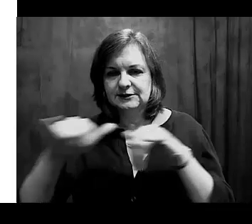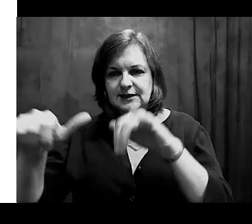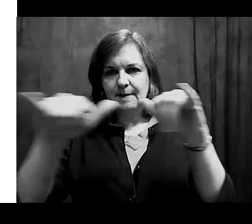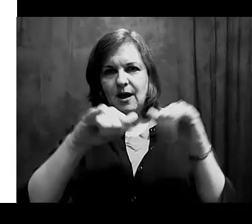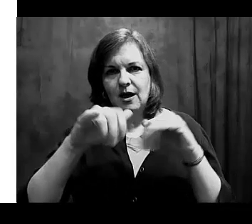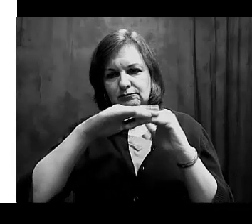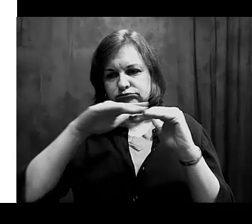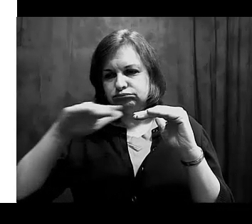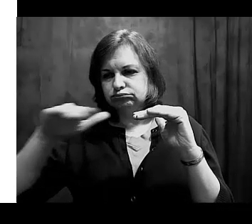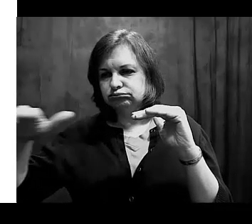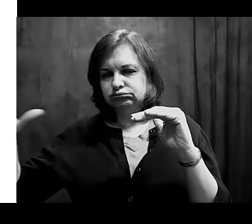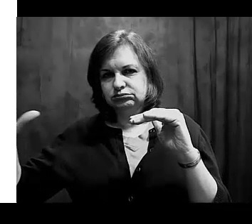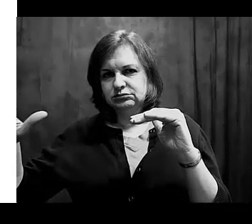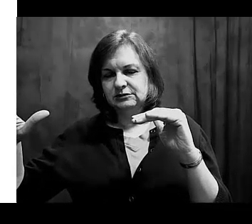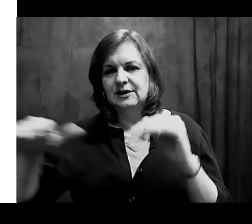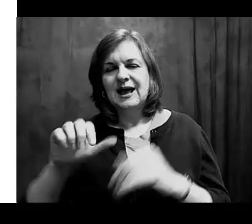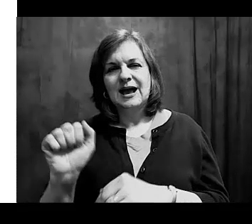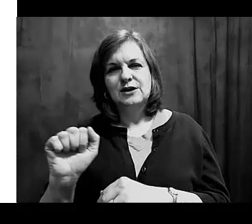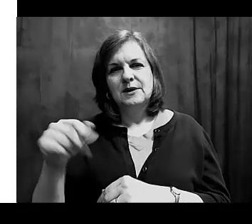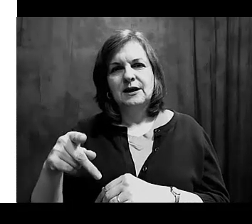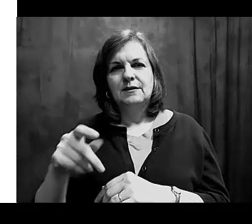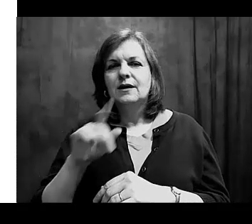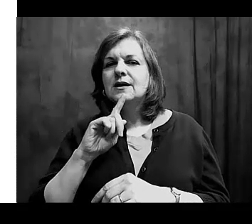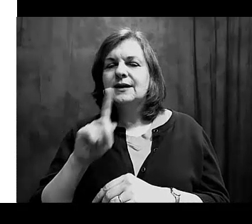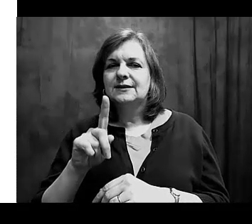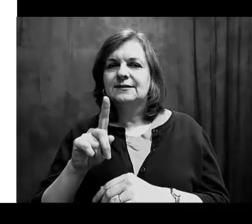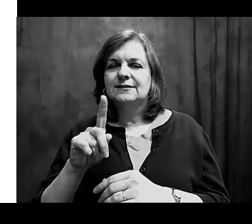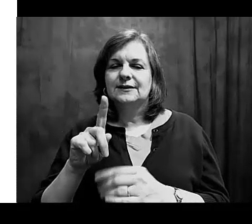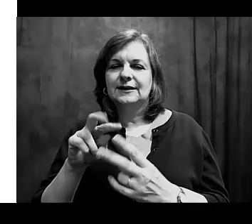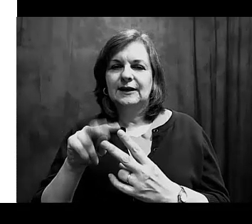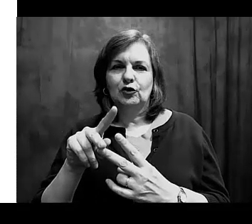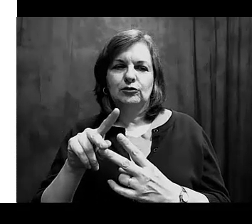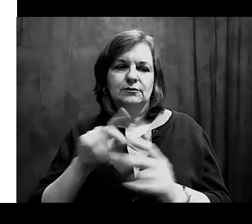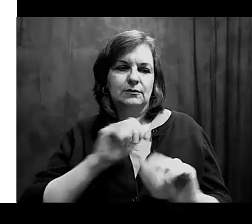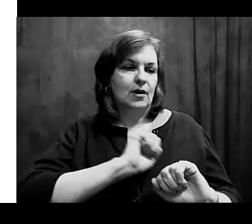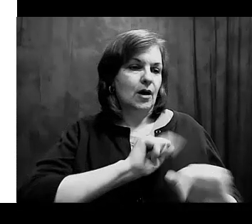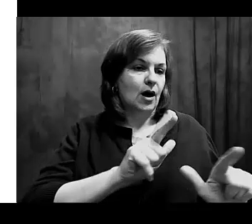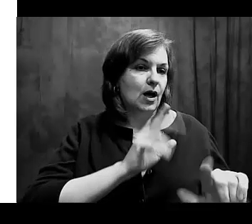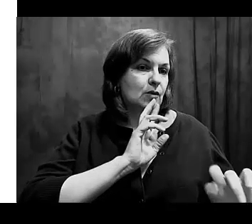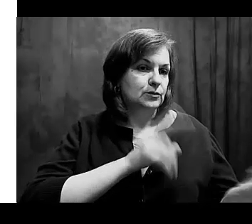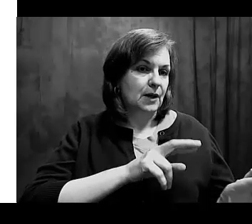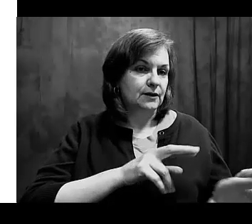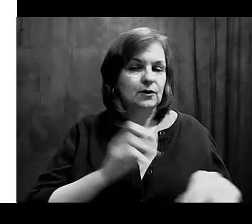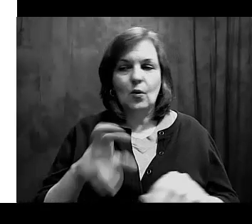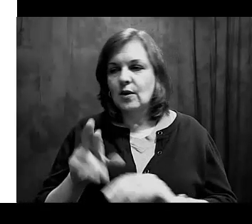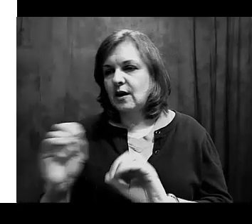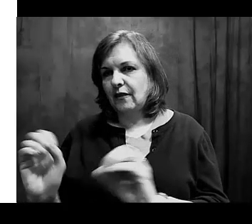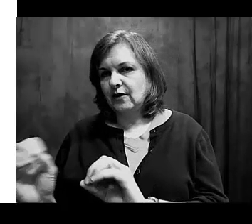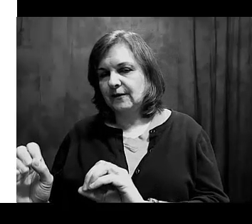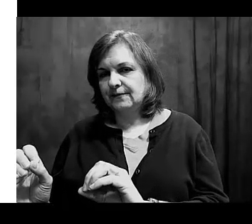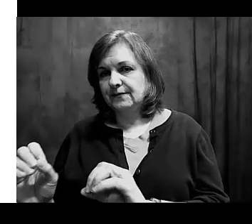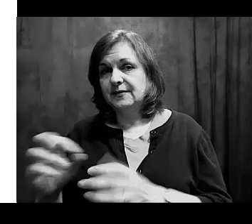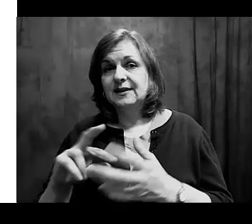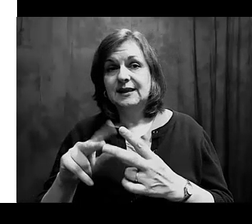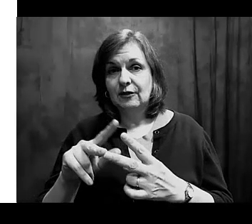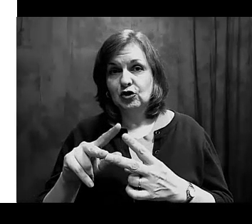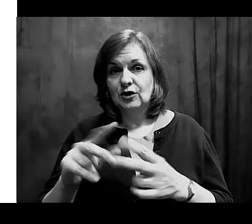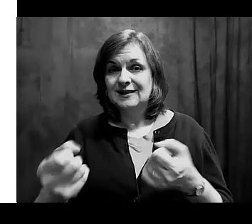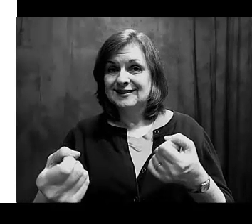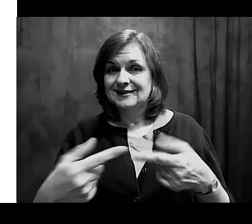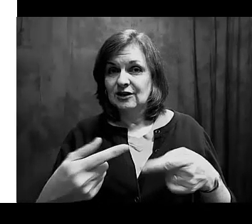taste salt, it actually goes to different parts of your brain. And as you increase the